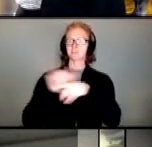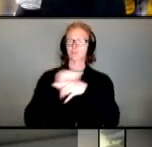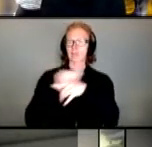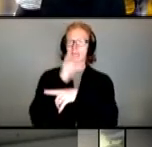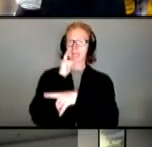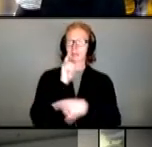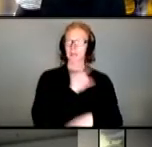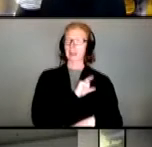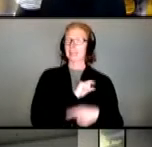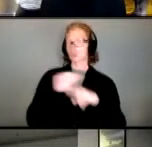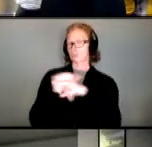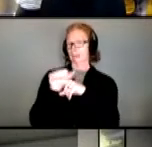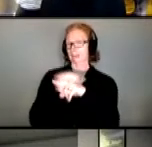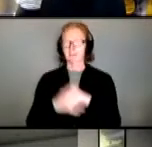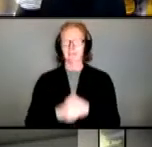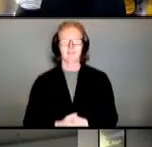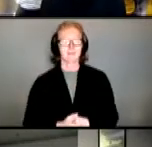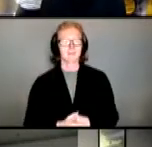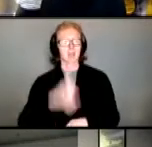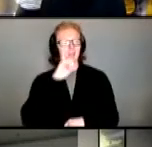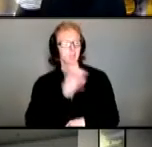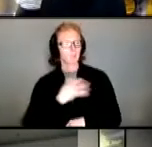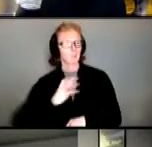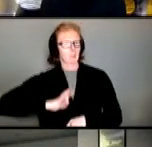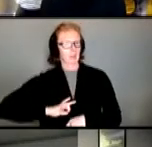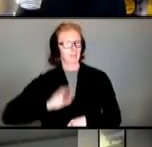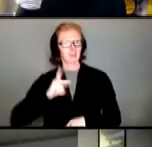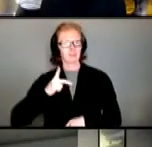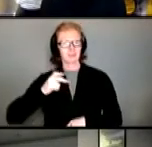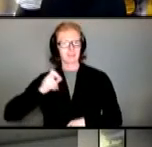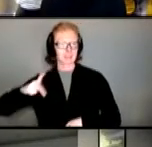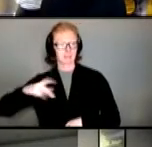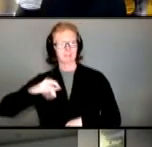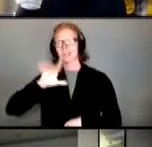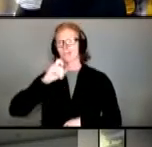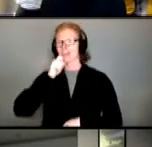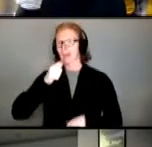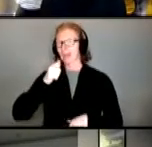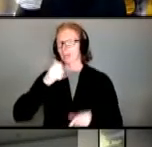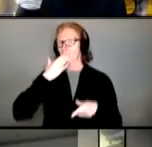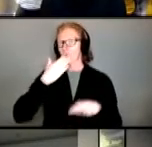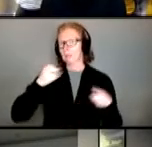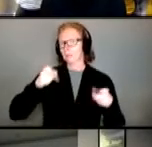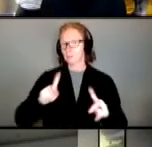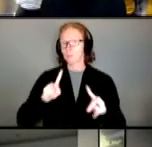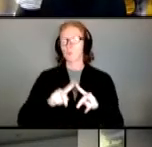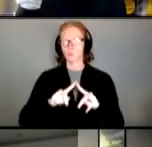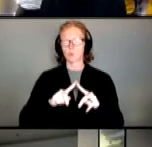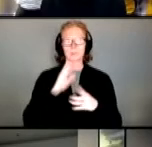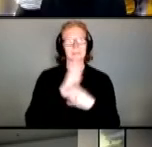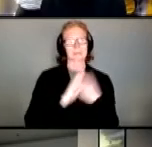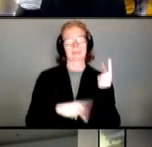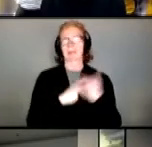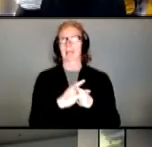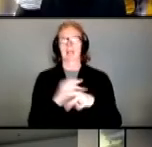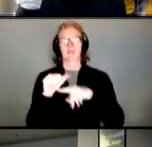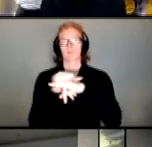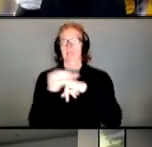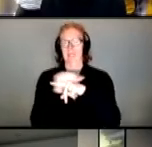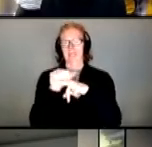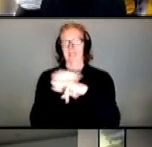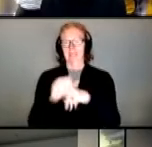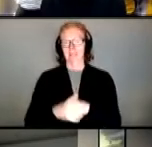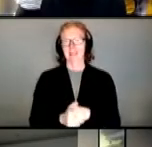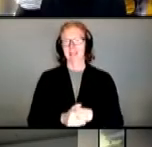benefit some members of PCCEP who have not had that opportunity to get some measure of training, because